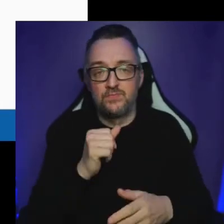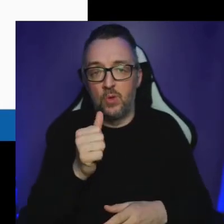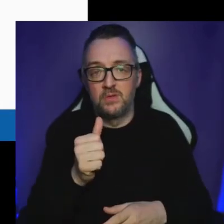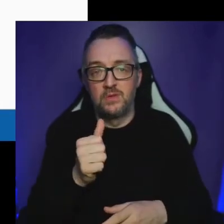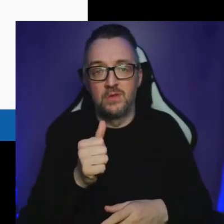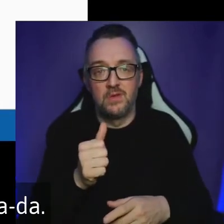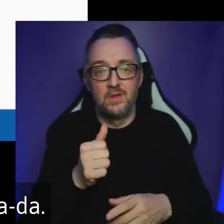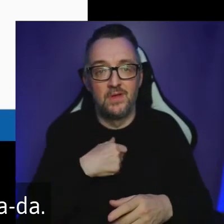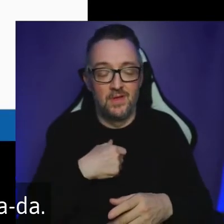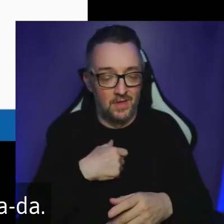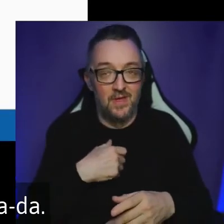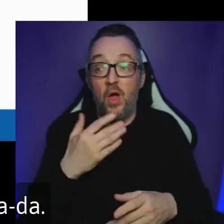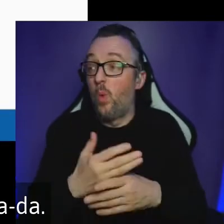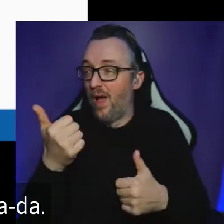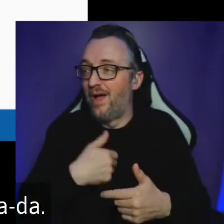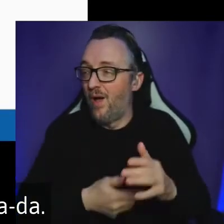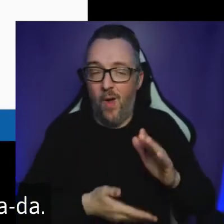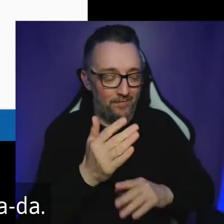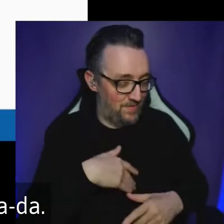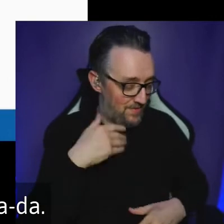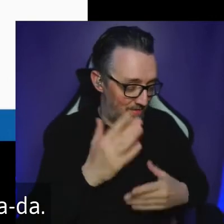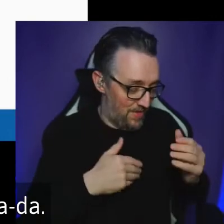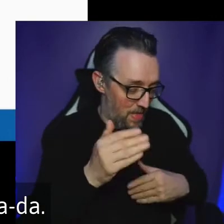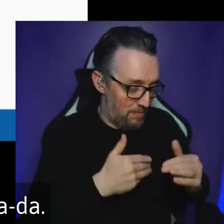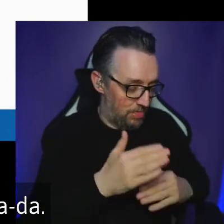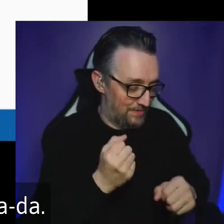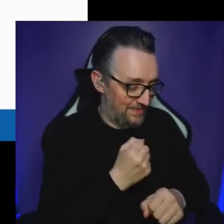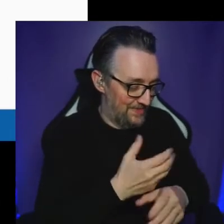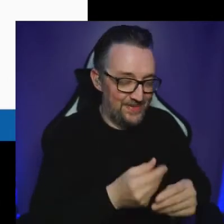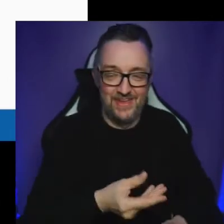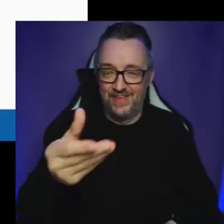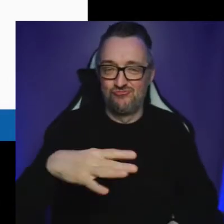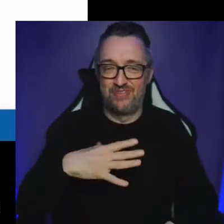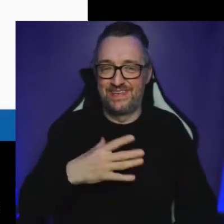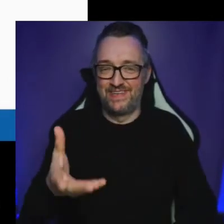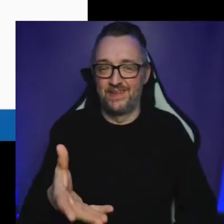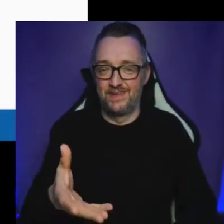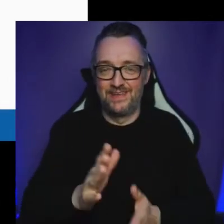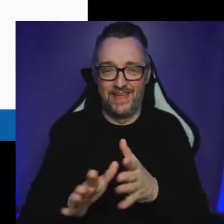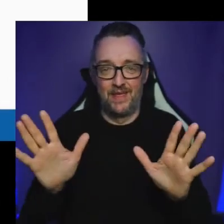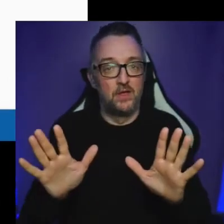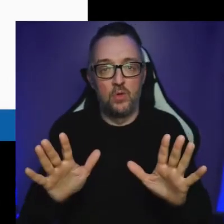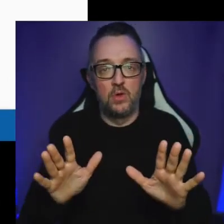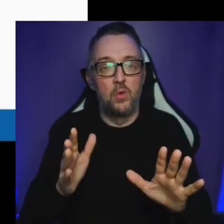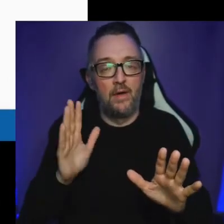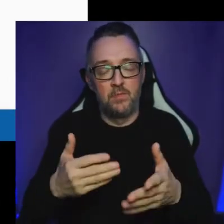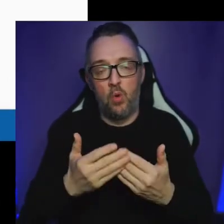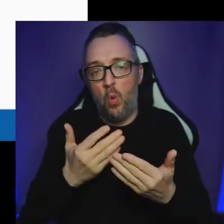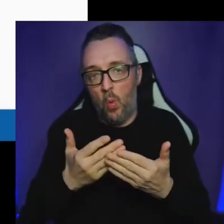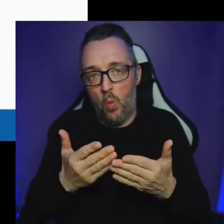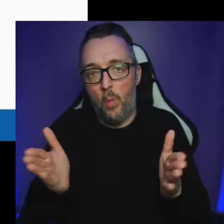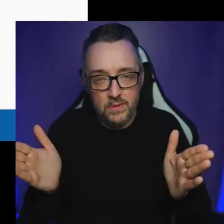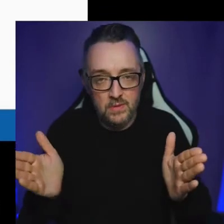and disappearing into whole, building something and then coming out and going ta-da. We need to be trying to do it more transparently